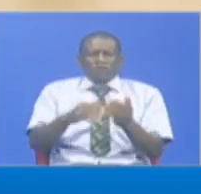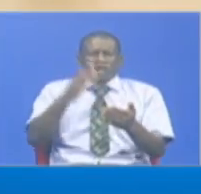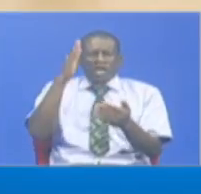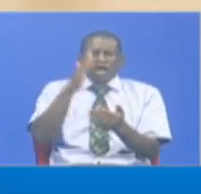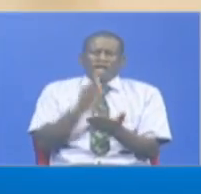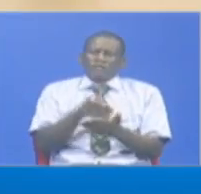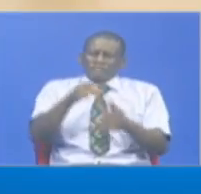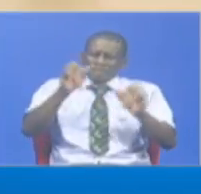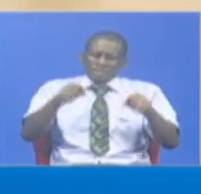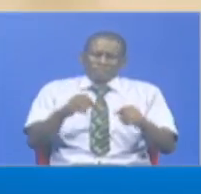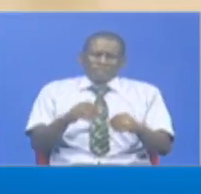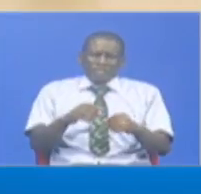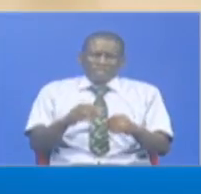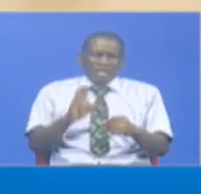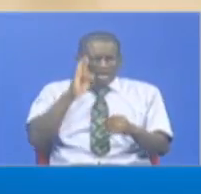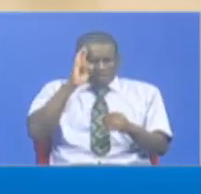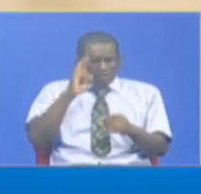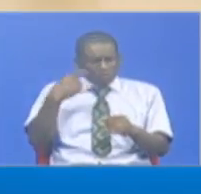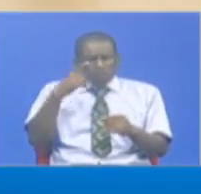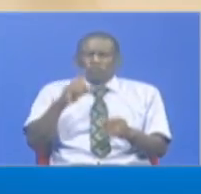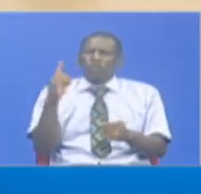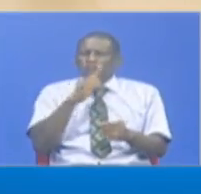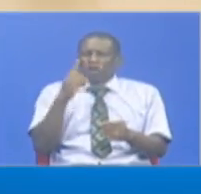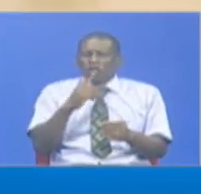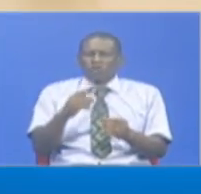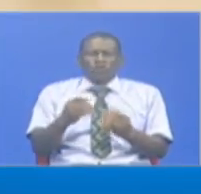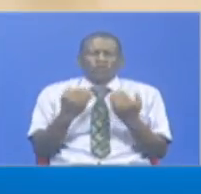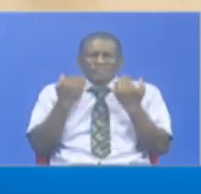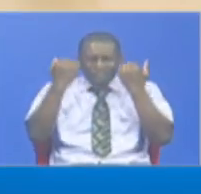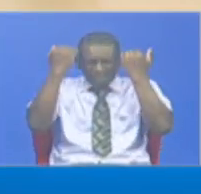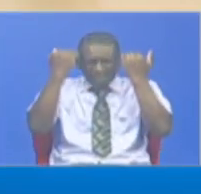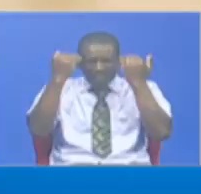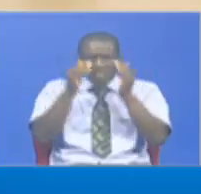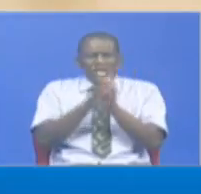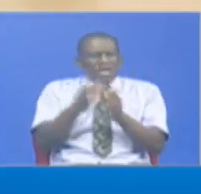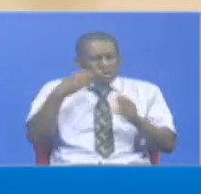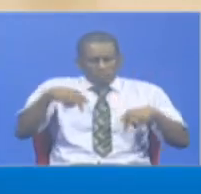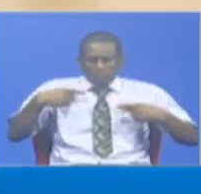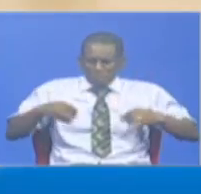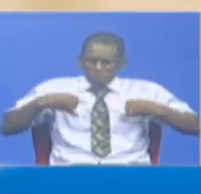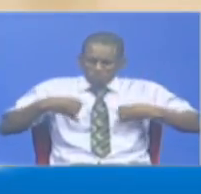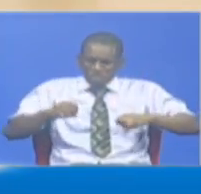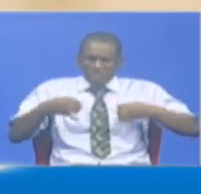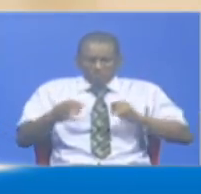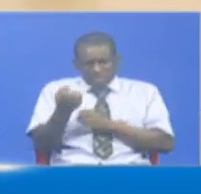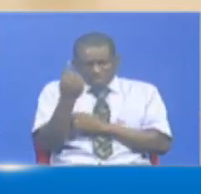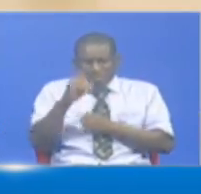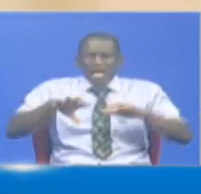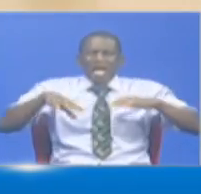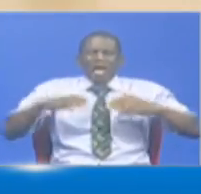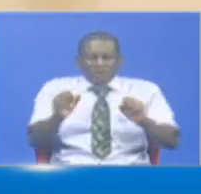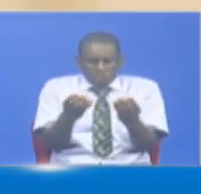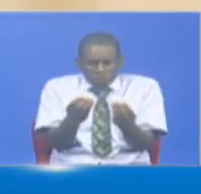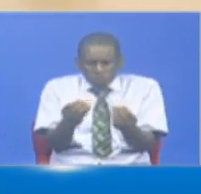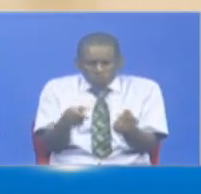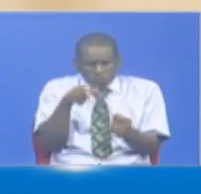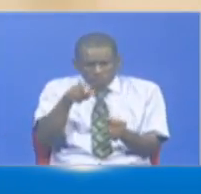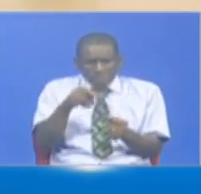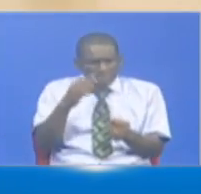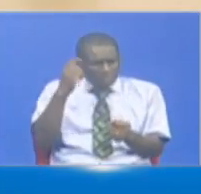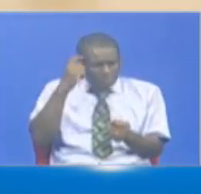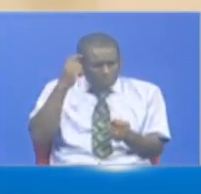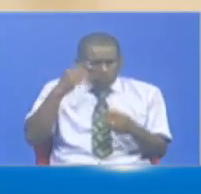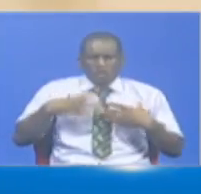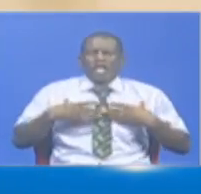be a trigger for violence, for stress, and for people to try and figure out how do you deal with the mental health